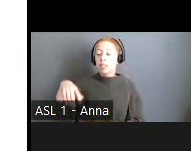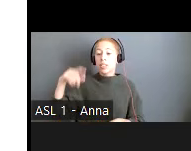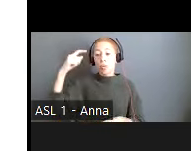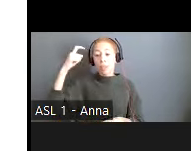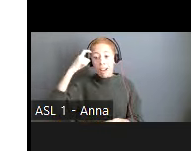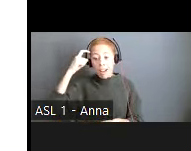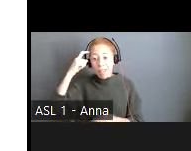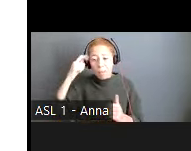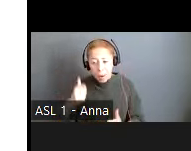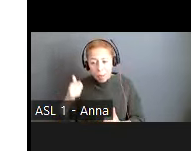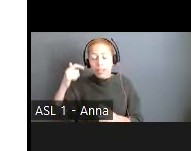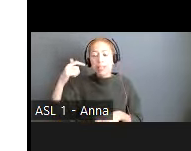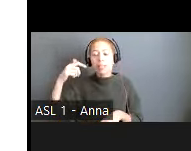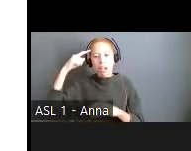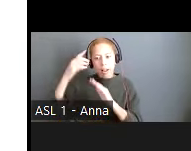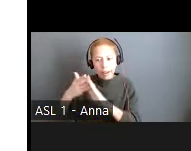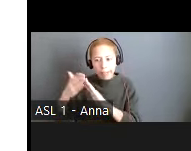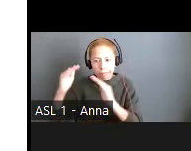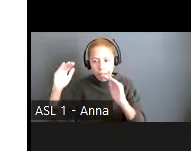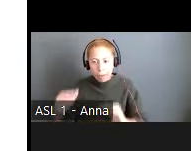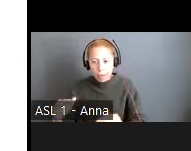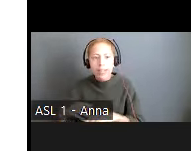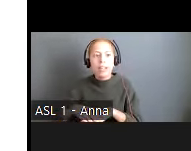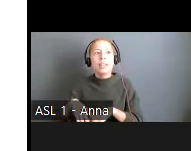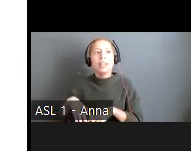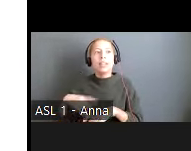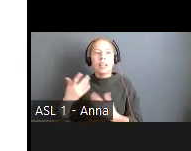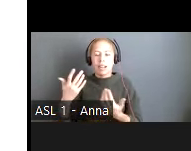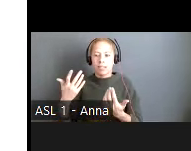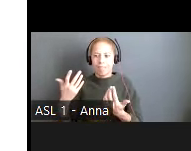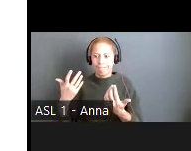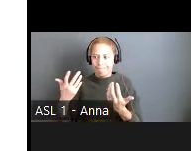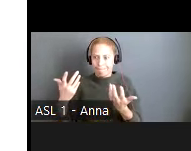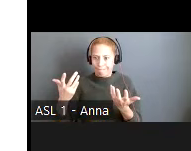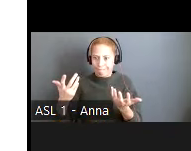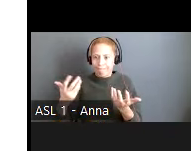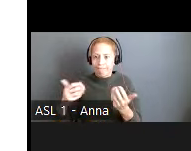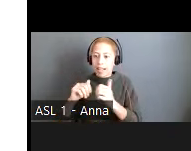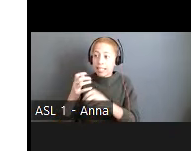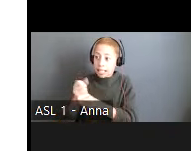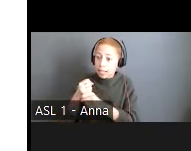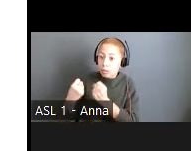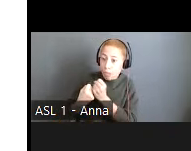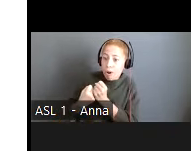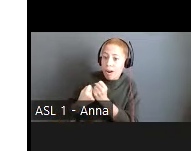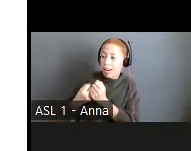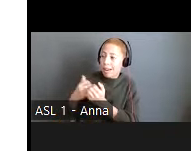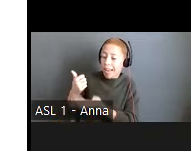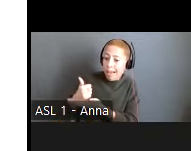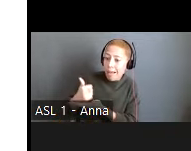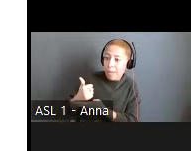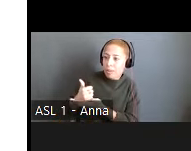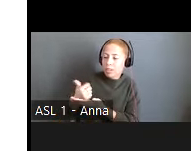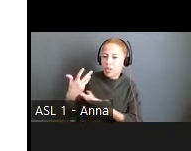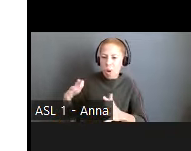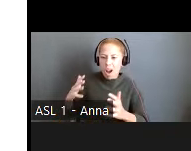supporters to not bankrupt themselves in trying to get the help and support they need. And social